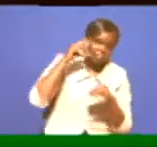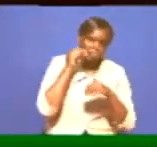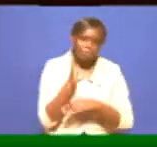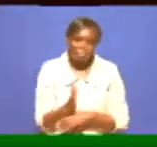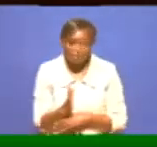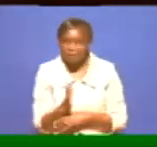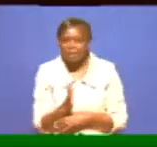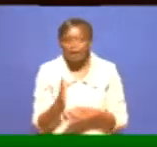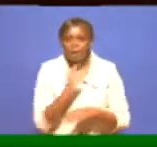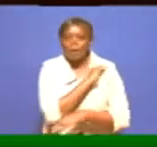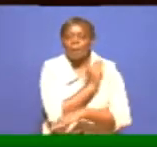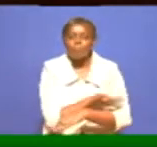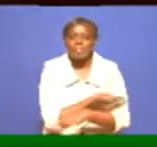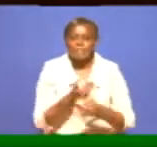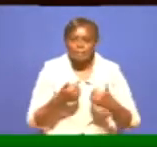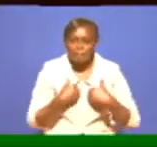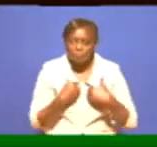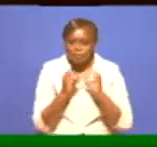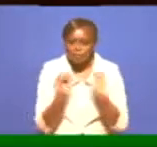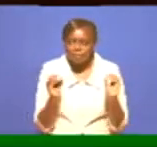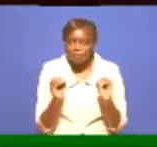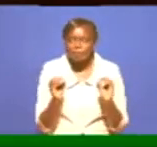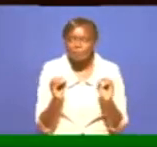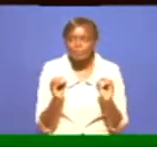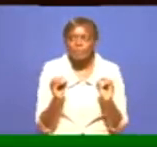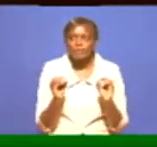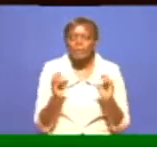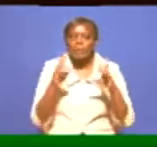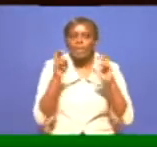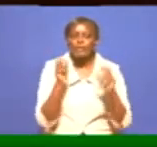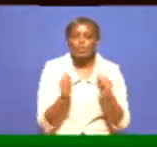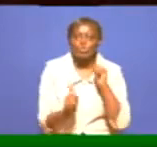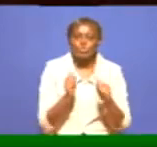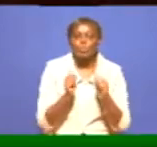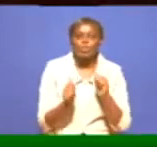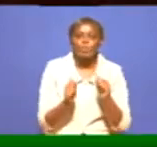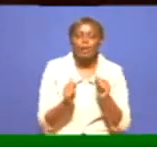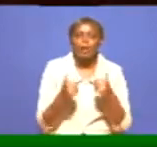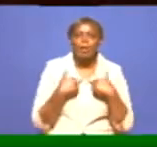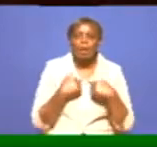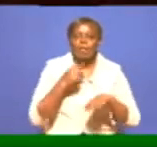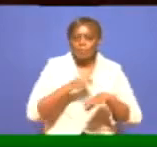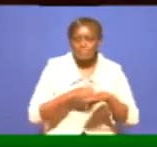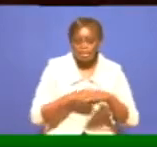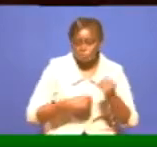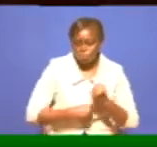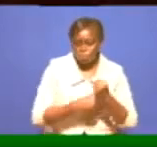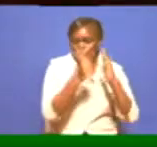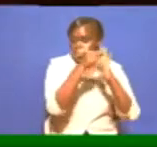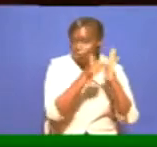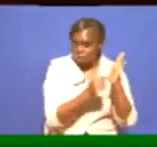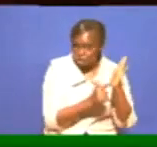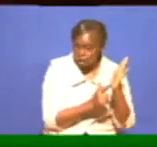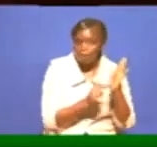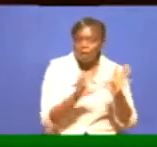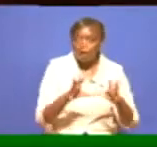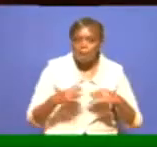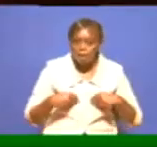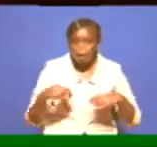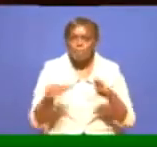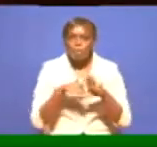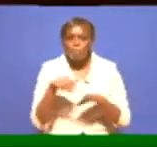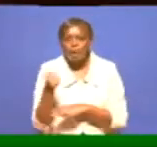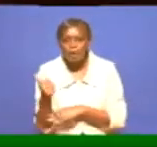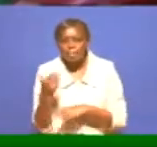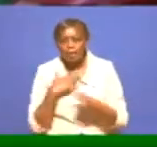You have no capacity. So this is an issue. You have had your time to contribute. Allow other members and the